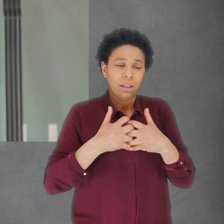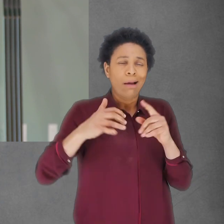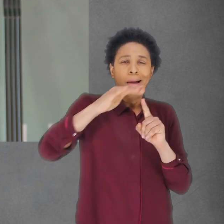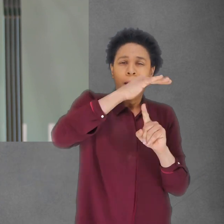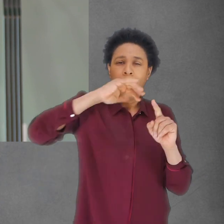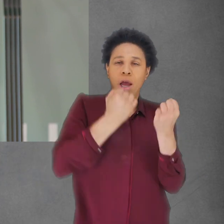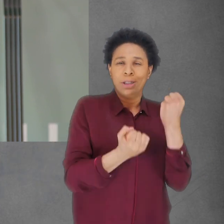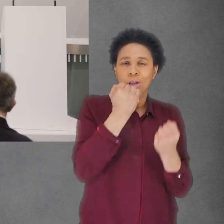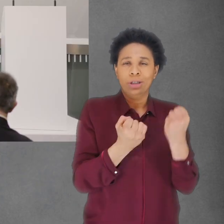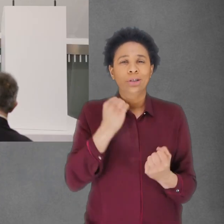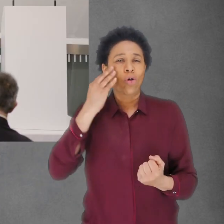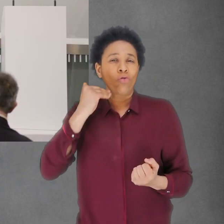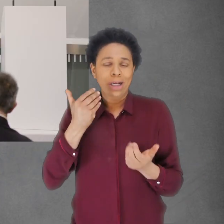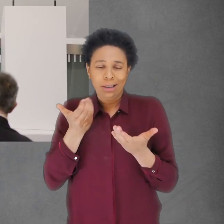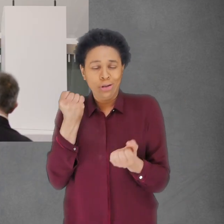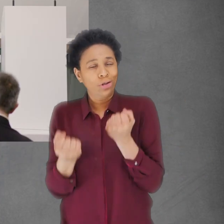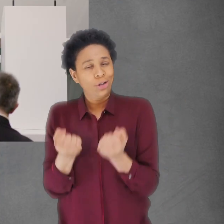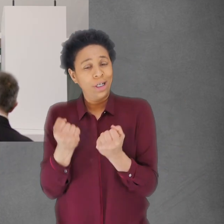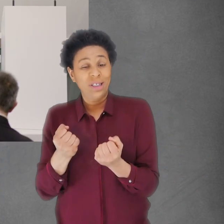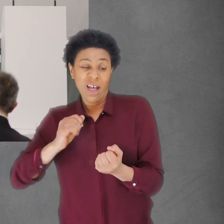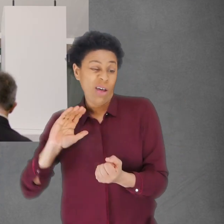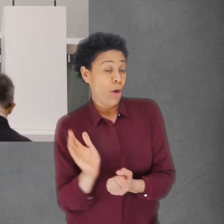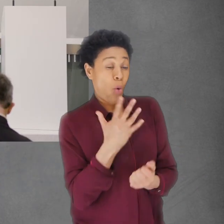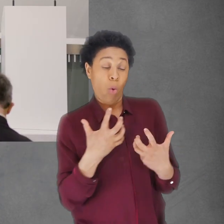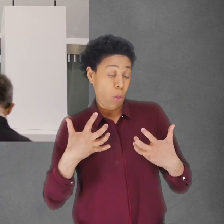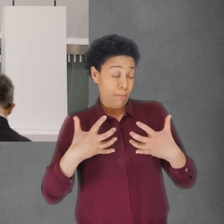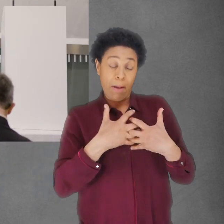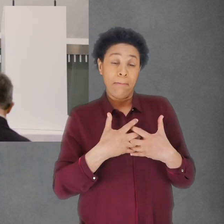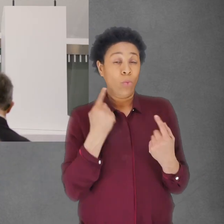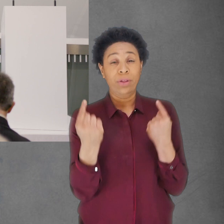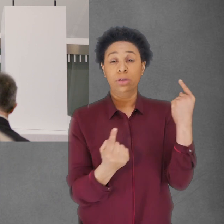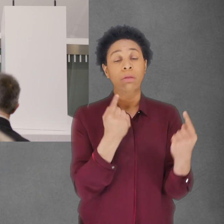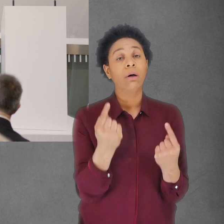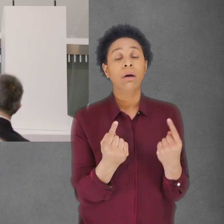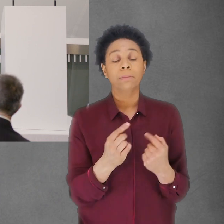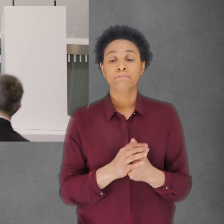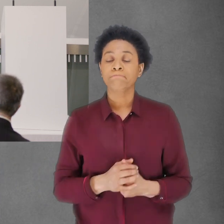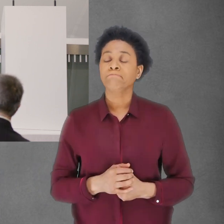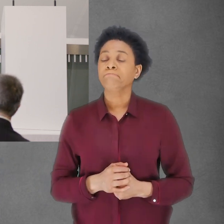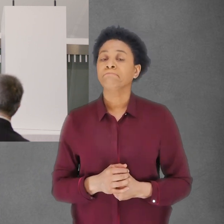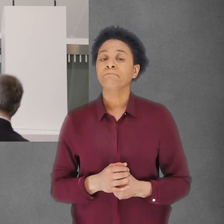and social justice, and many of the issues that we face today, and that they're all deeply entangled.